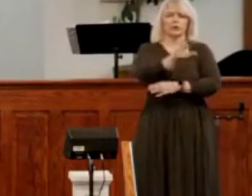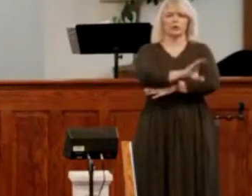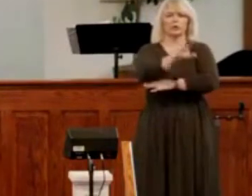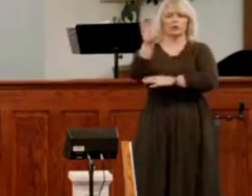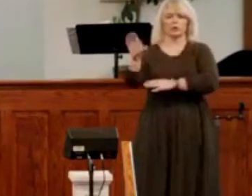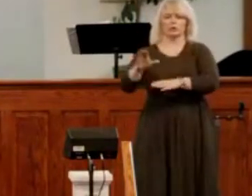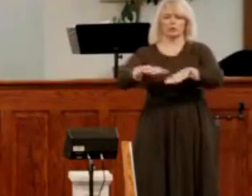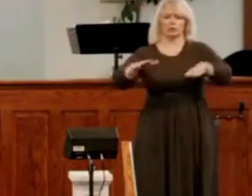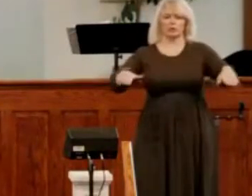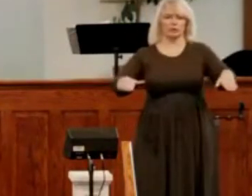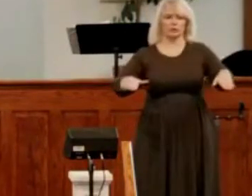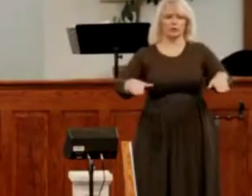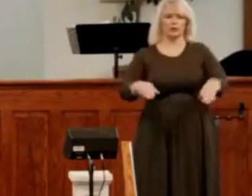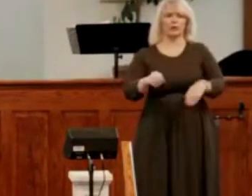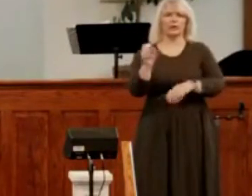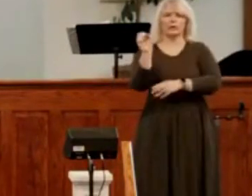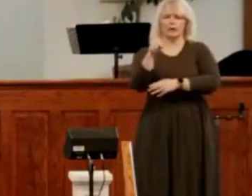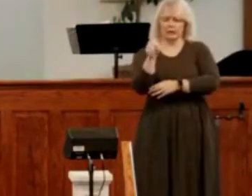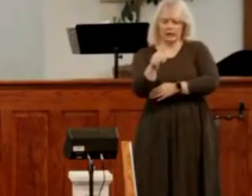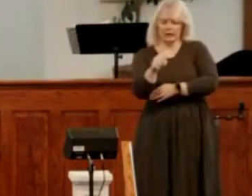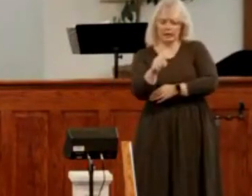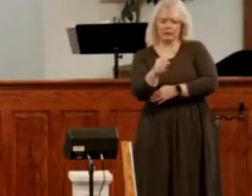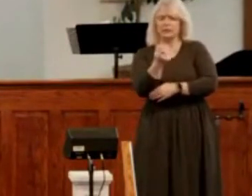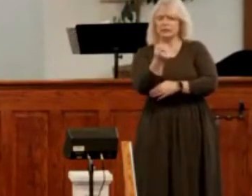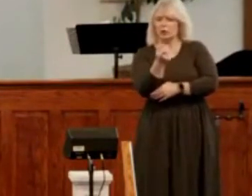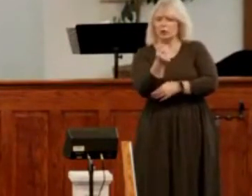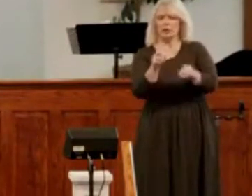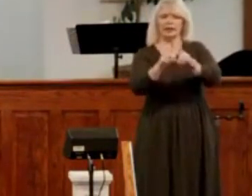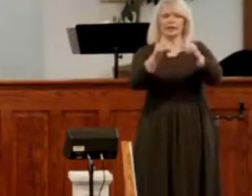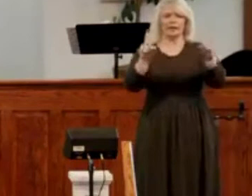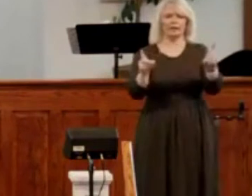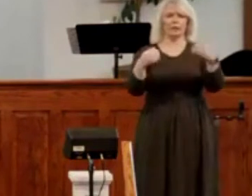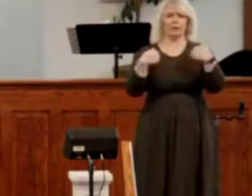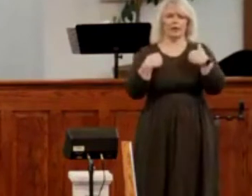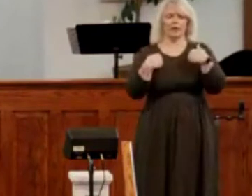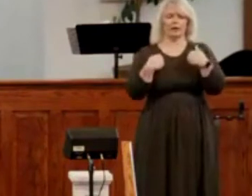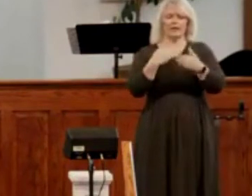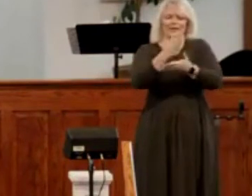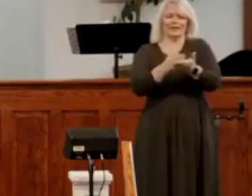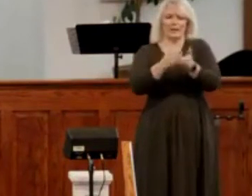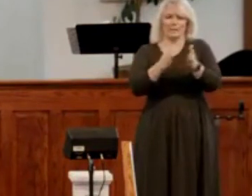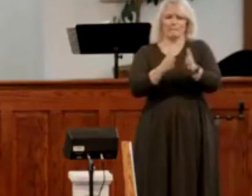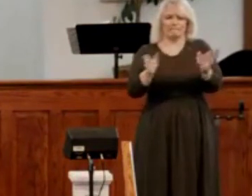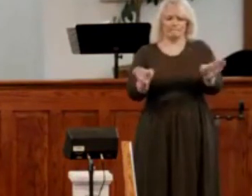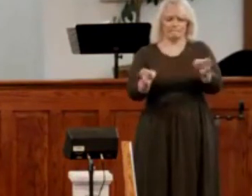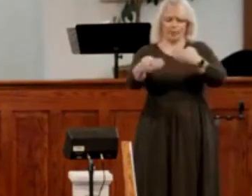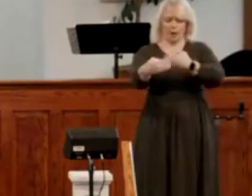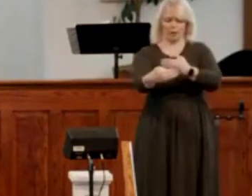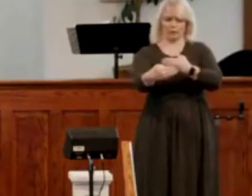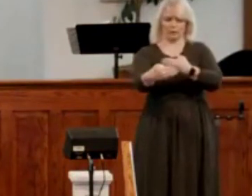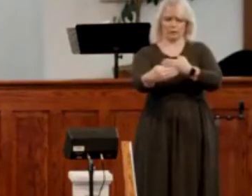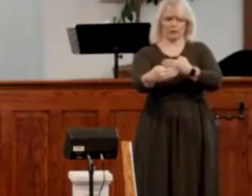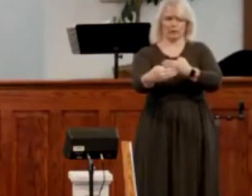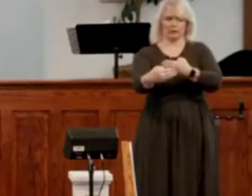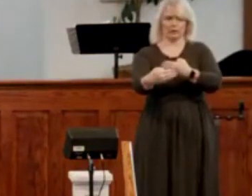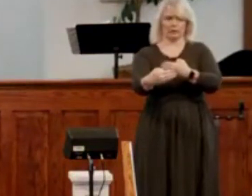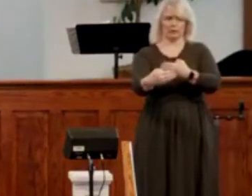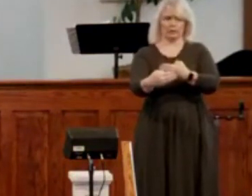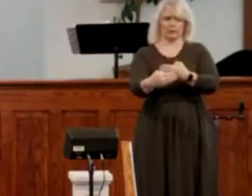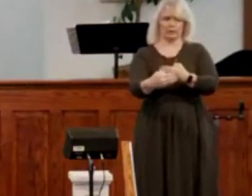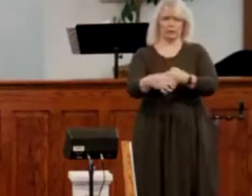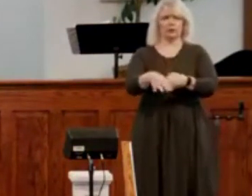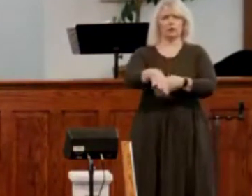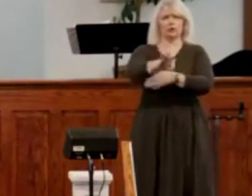asked, will we participate? Yes, it just has to be a little bit different. We do have some boxes in the back, but you can get those instructions to do them